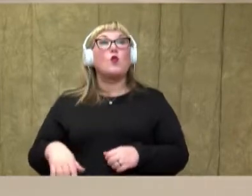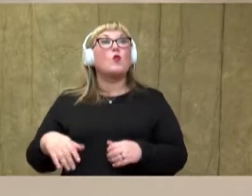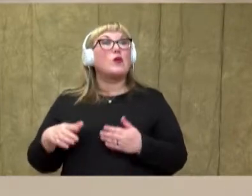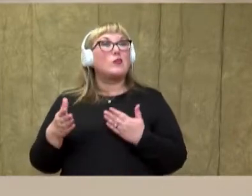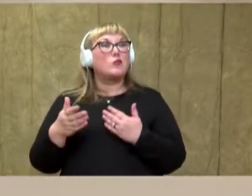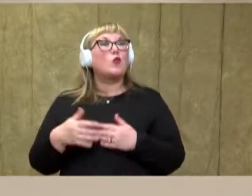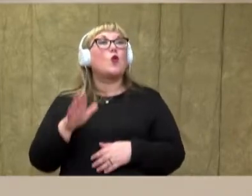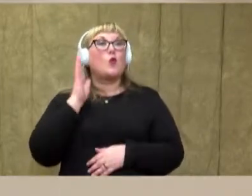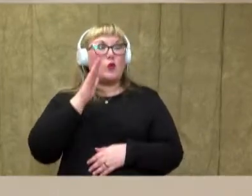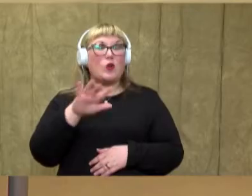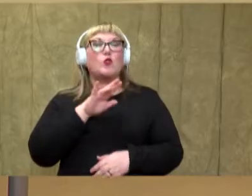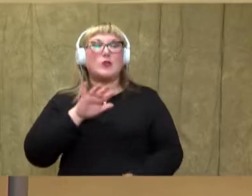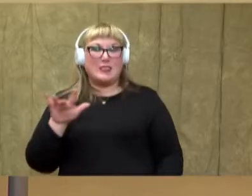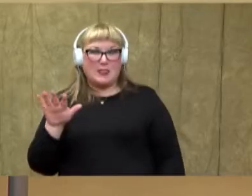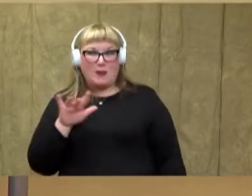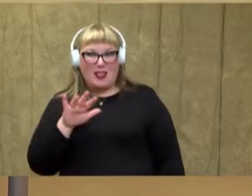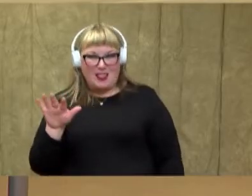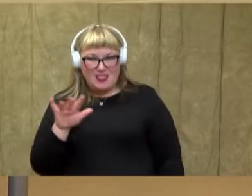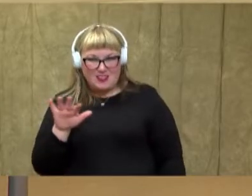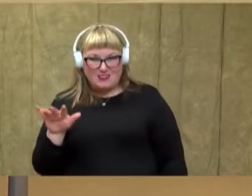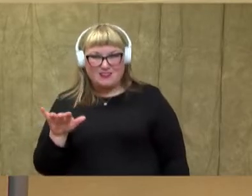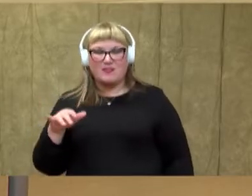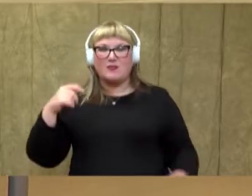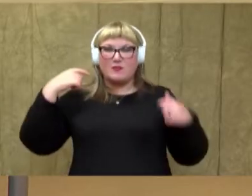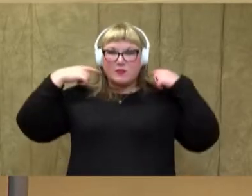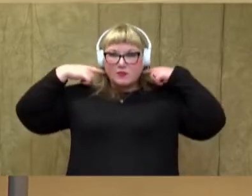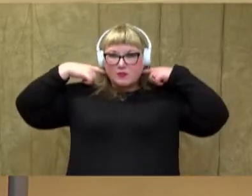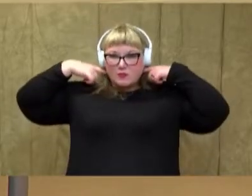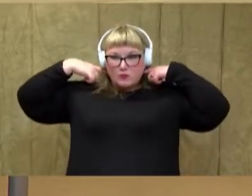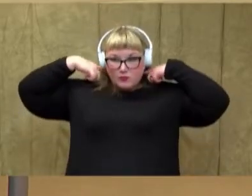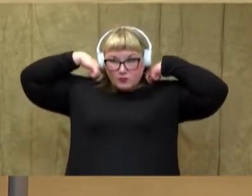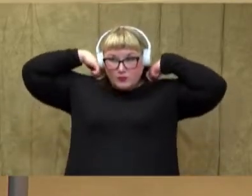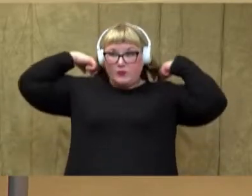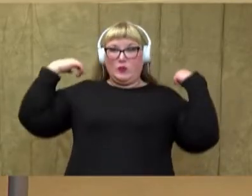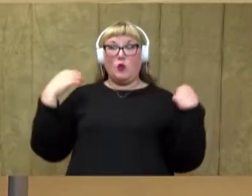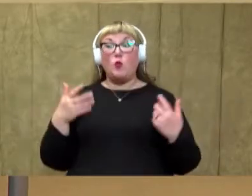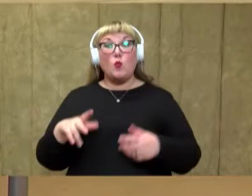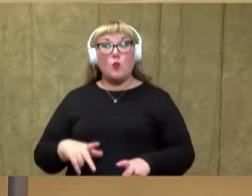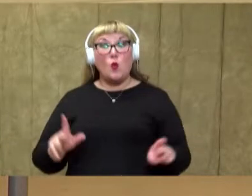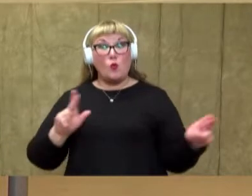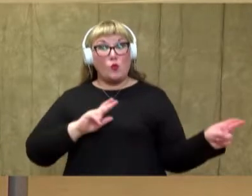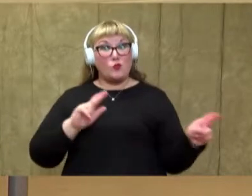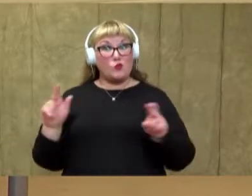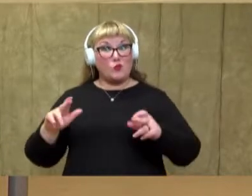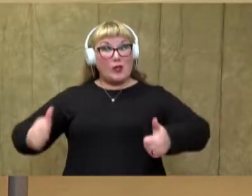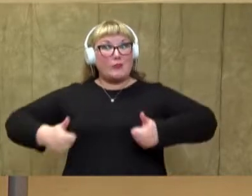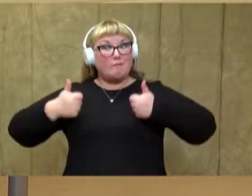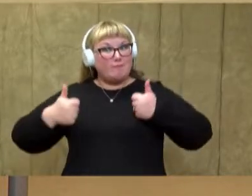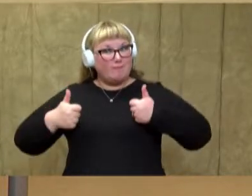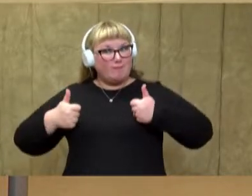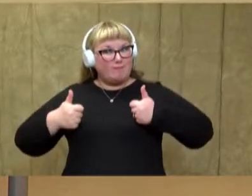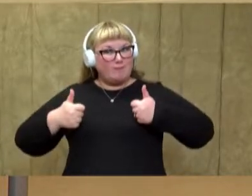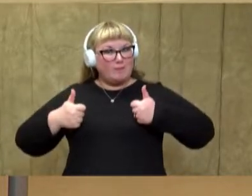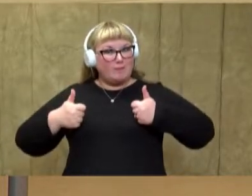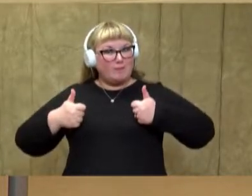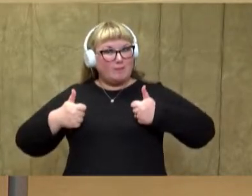spell. When you are ready, go ahead and give me a thumbs up, and we'll go ahead and get started.